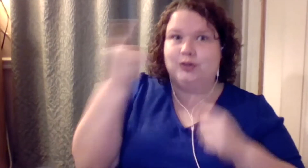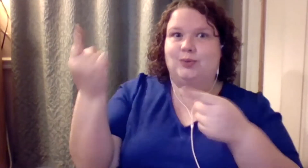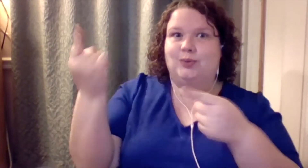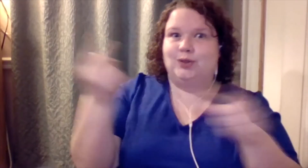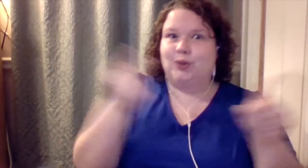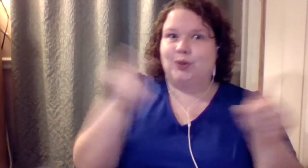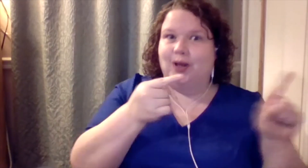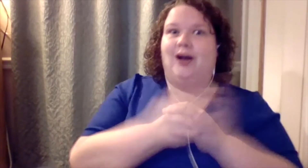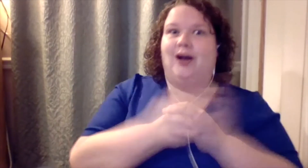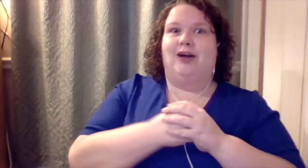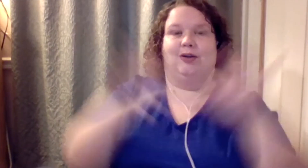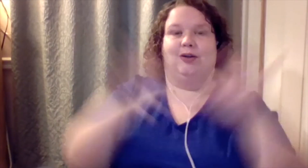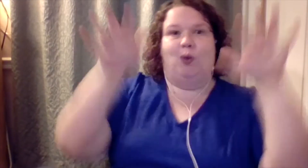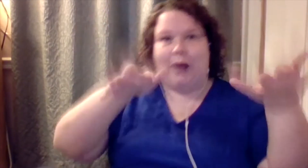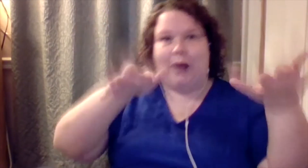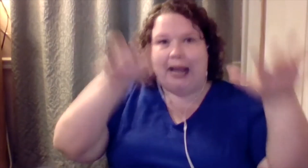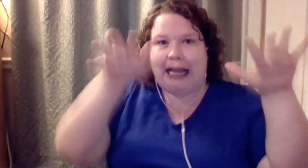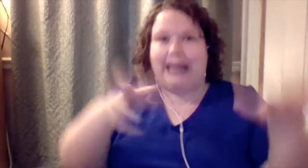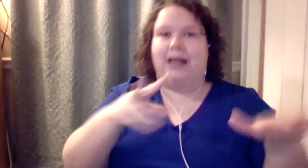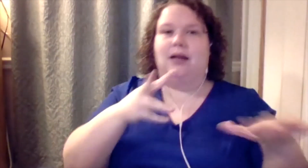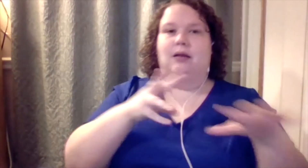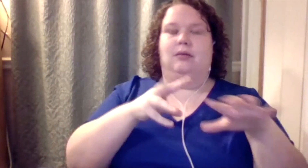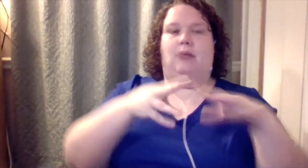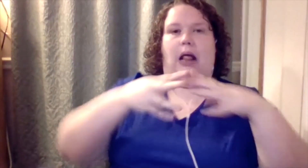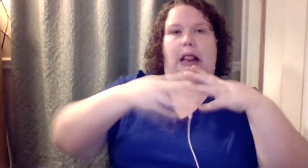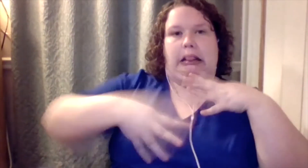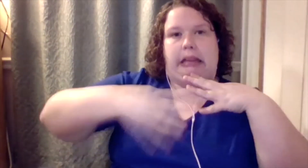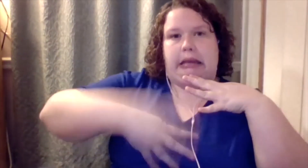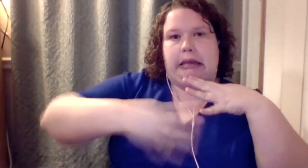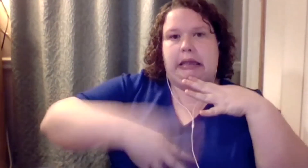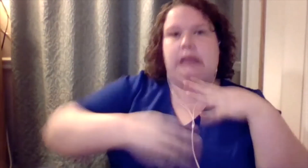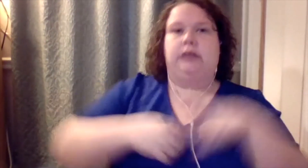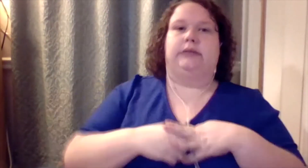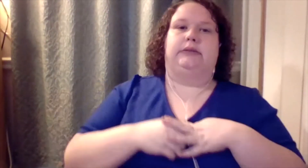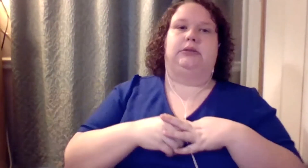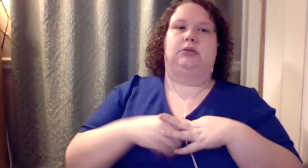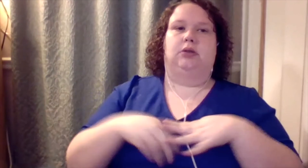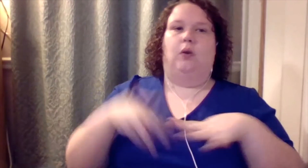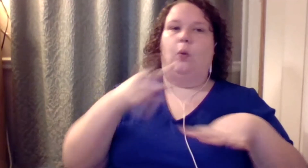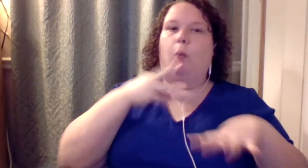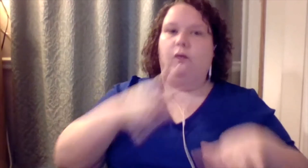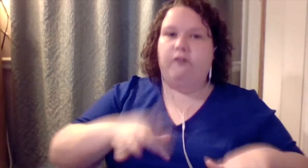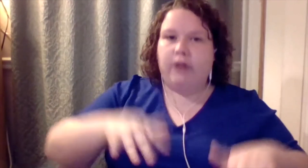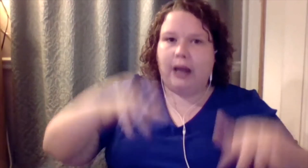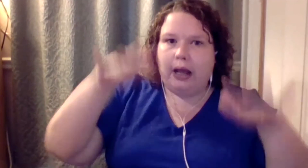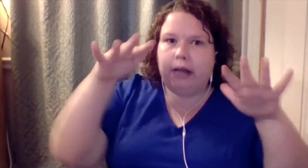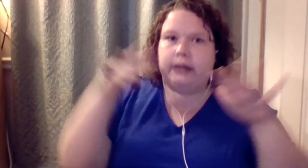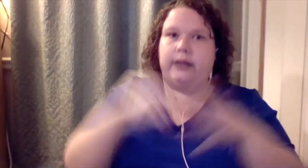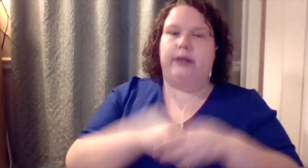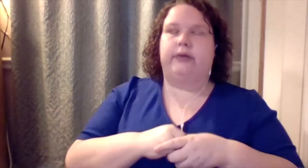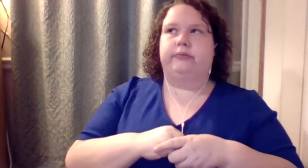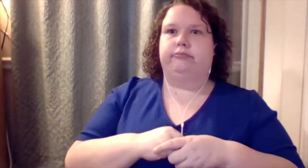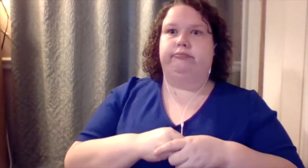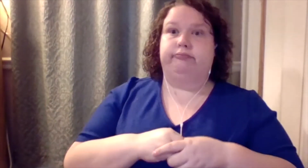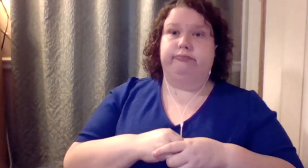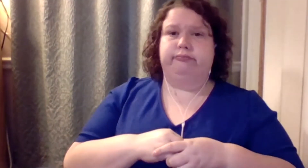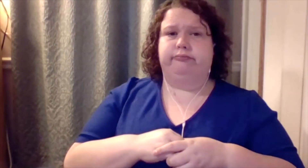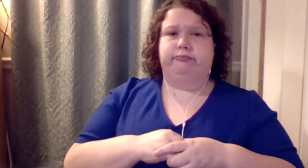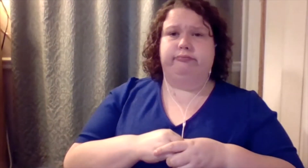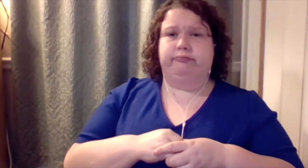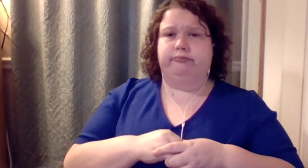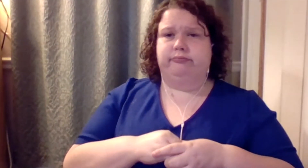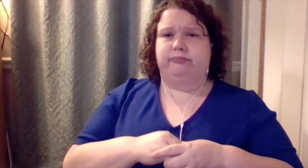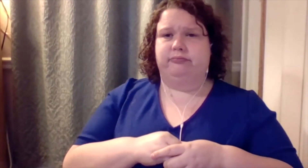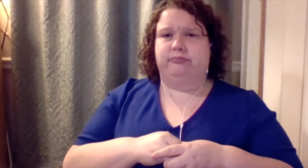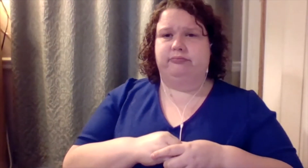rain and water and everything else that is associated with it, I think everything just has to be